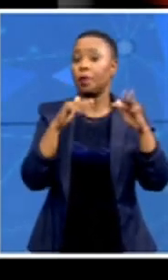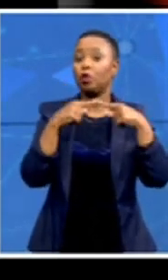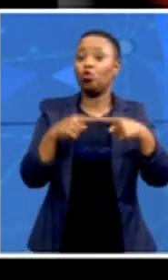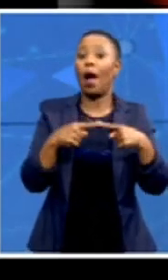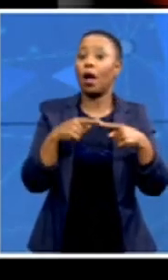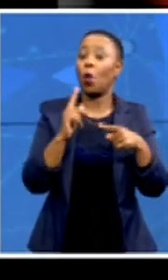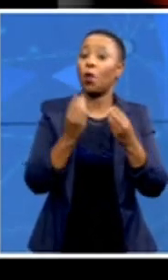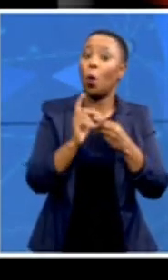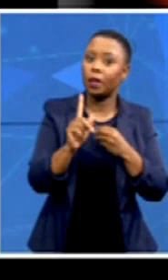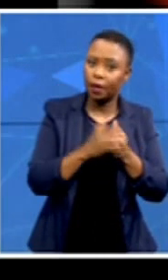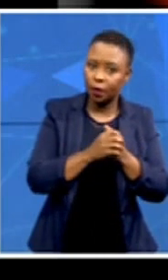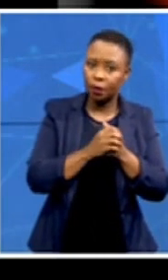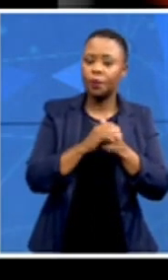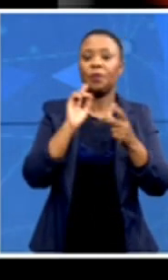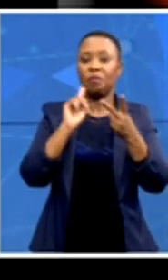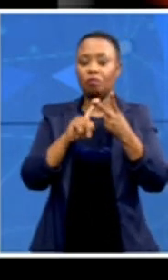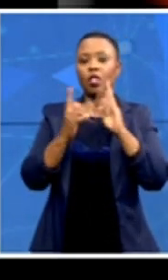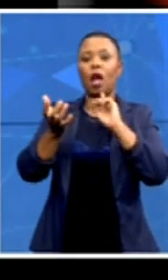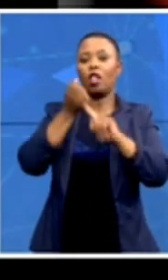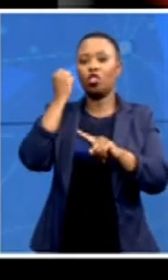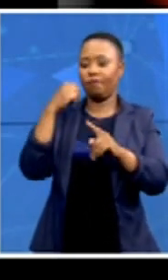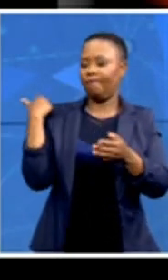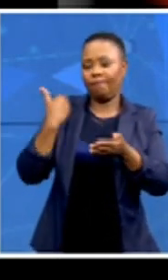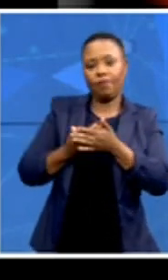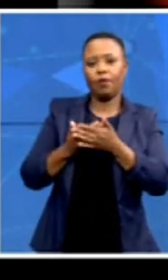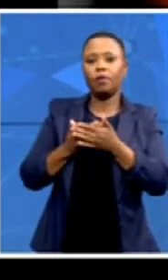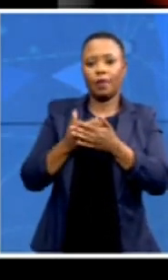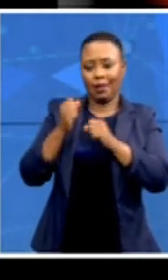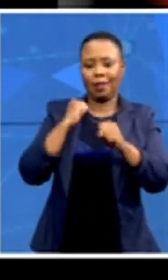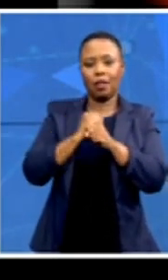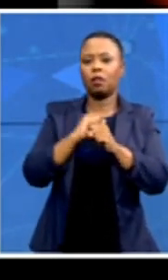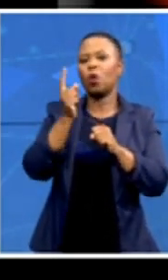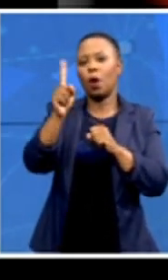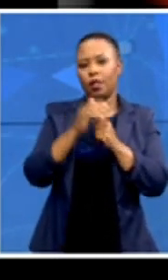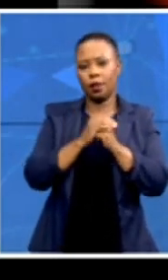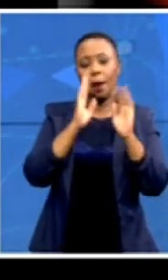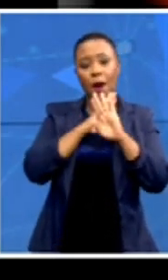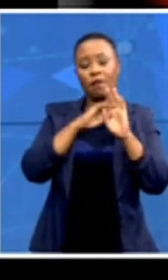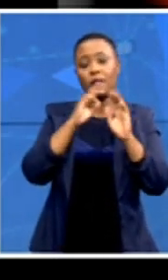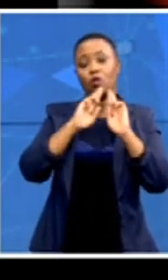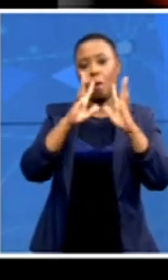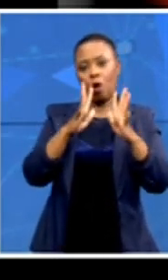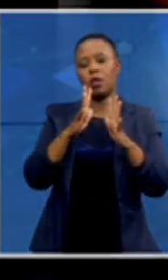achieved over the past couple of years. Stand by for their live reports. For now, let's take a look at your top story.